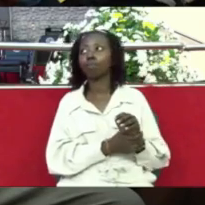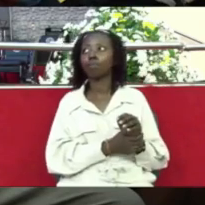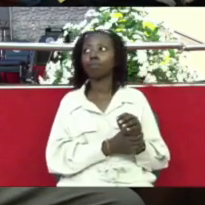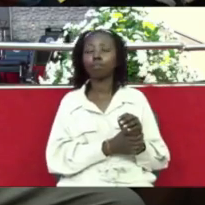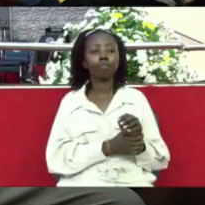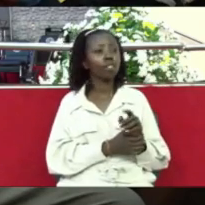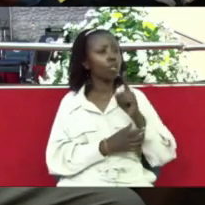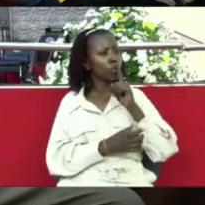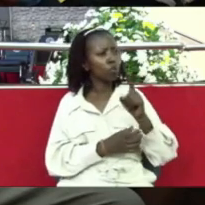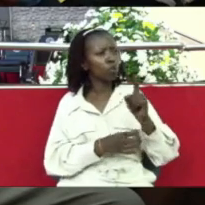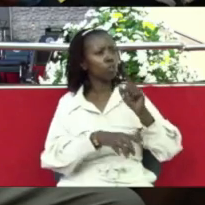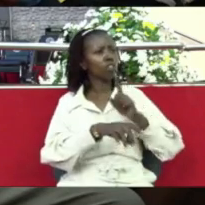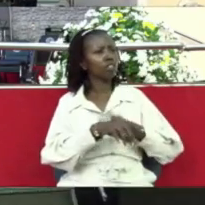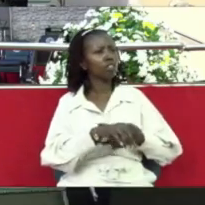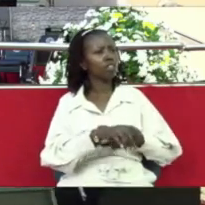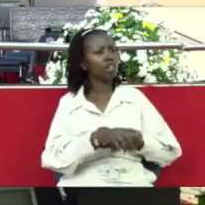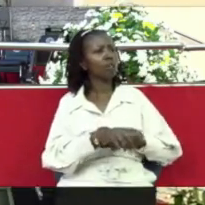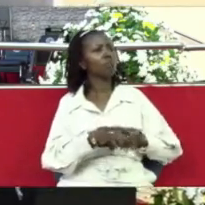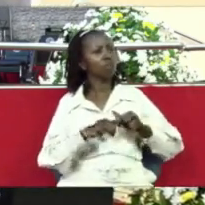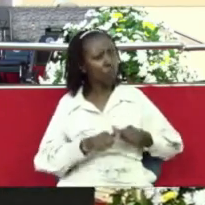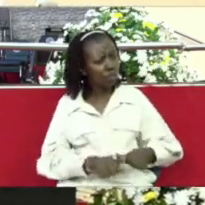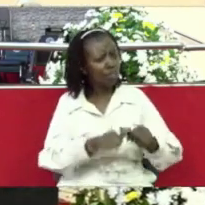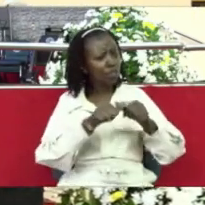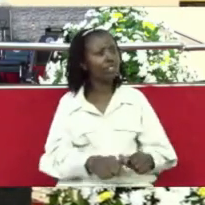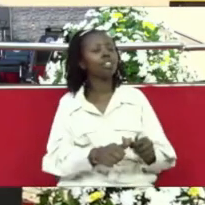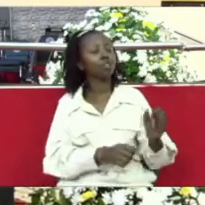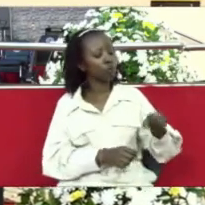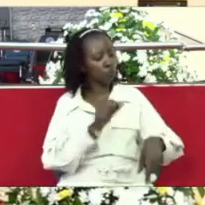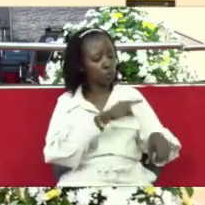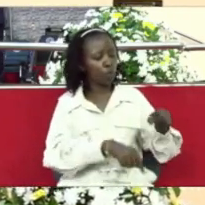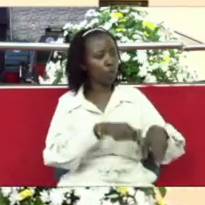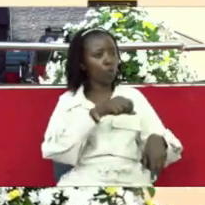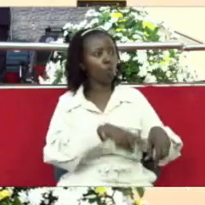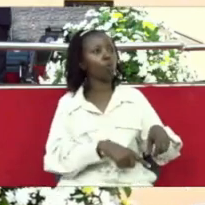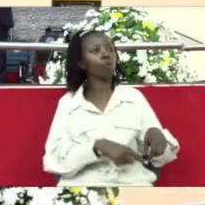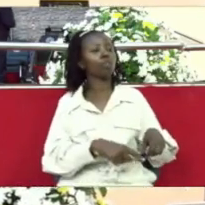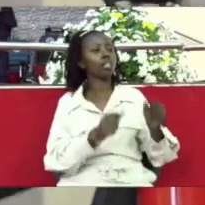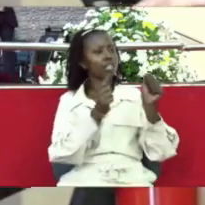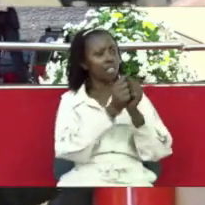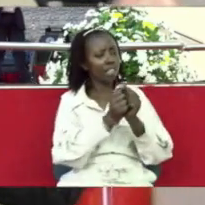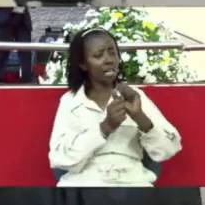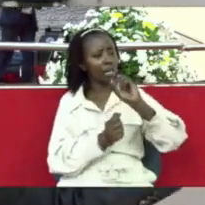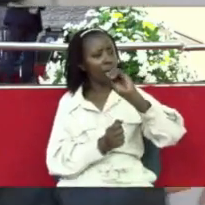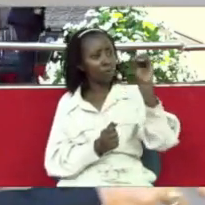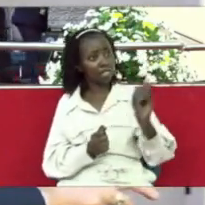And so as you regularly sow, the 10% of your